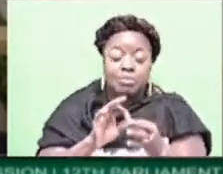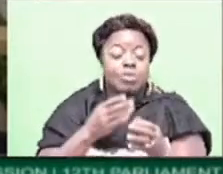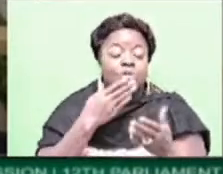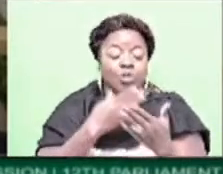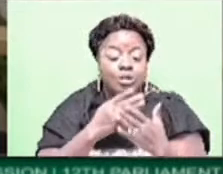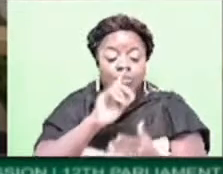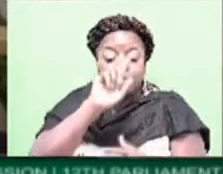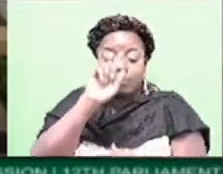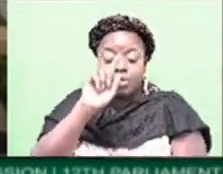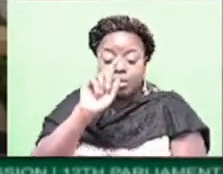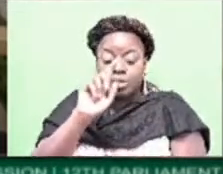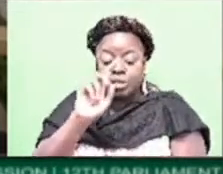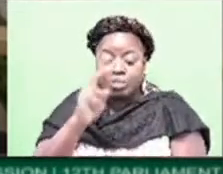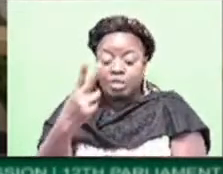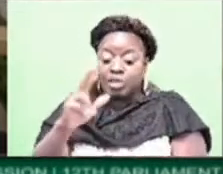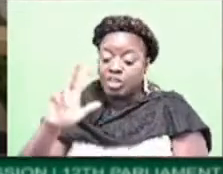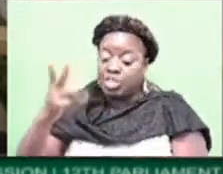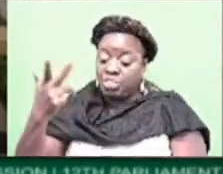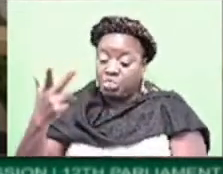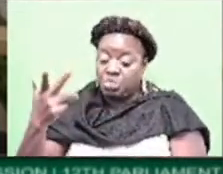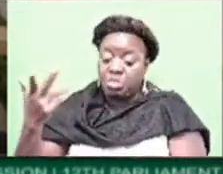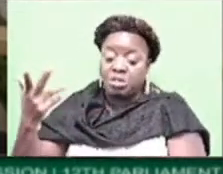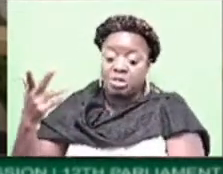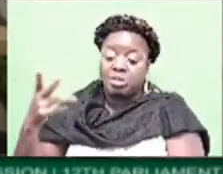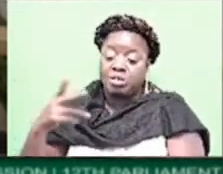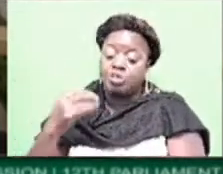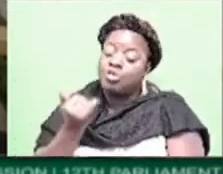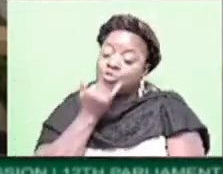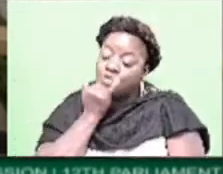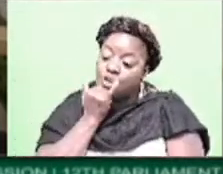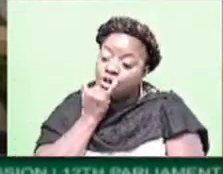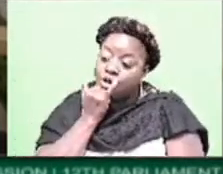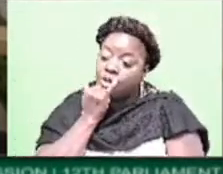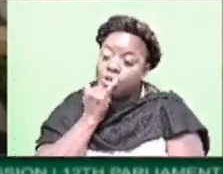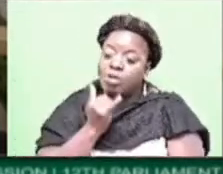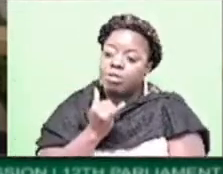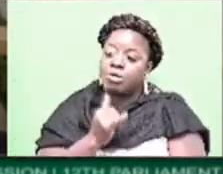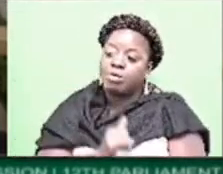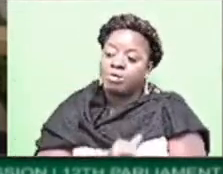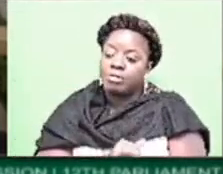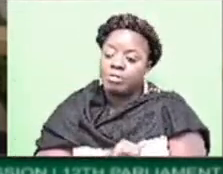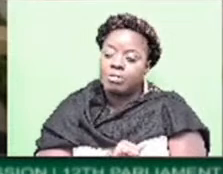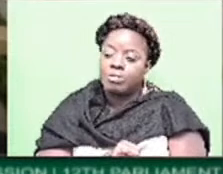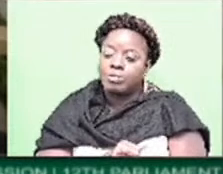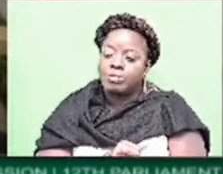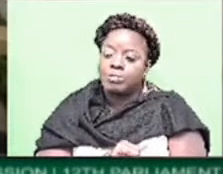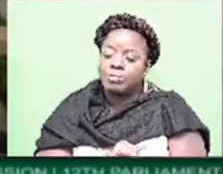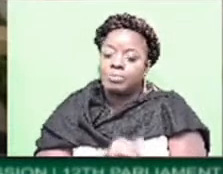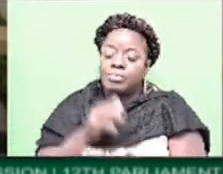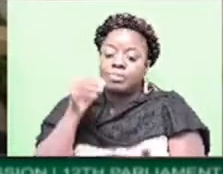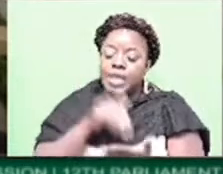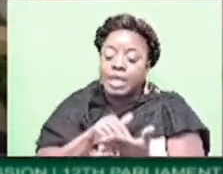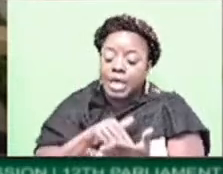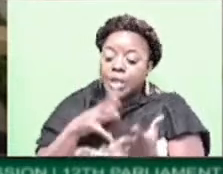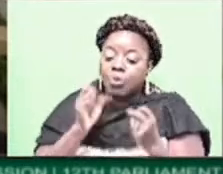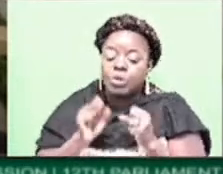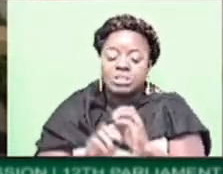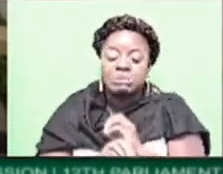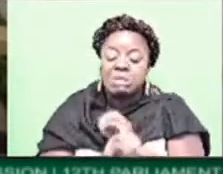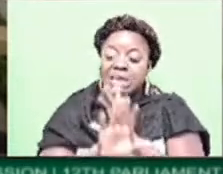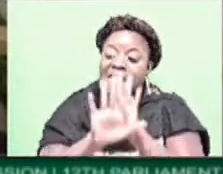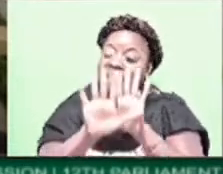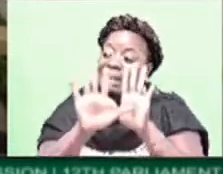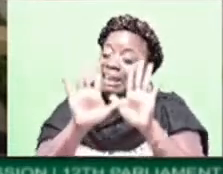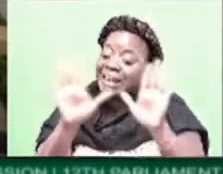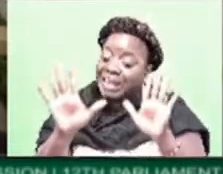to what we have seen in the other jurisdictions and what you're proposing here, again, we would like to have some clarity as you